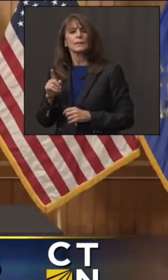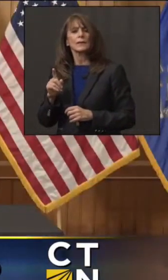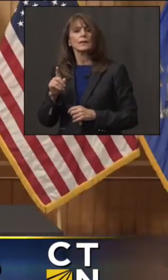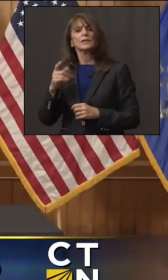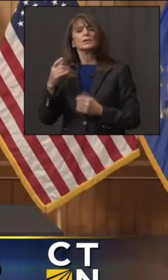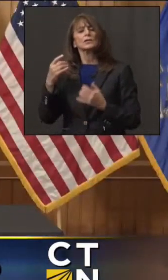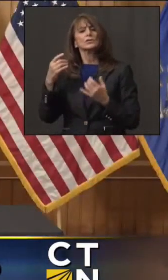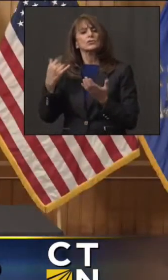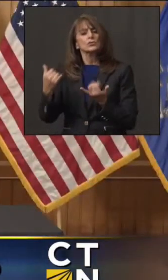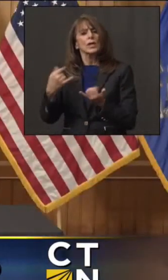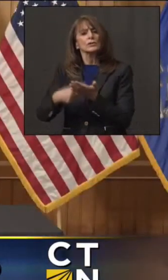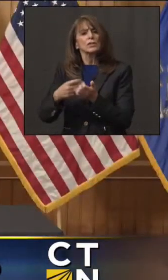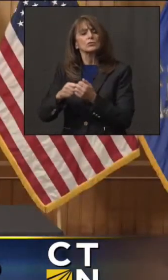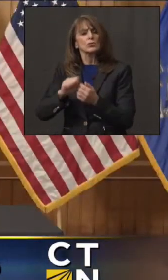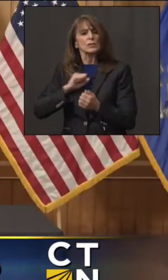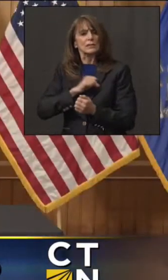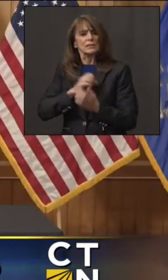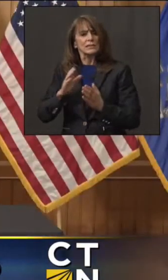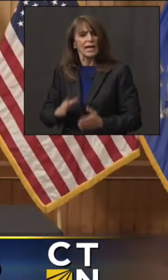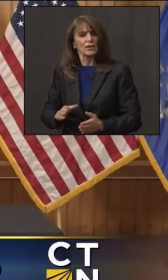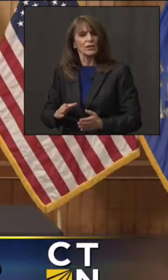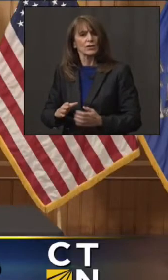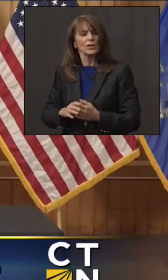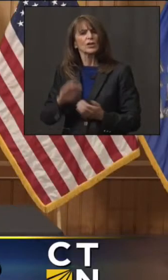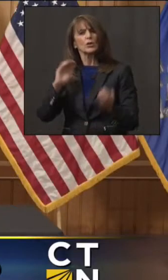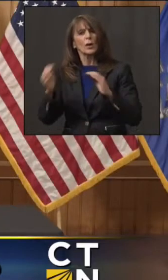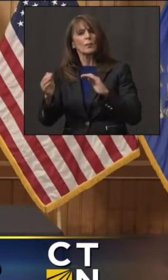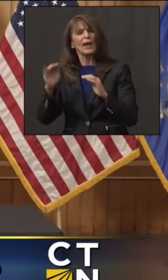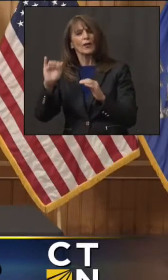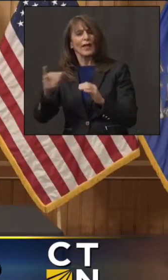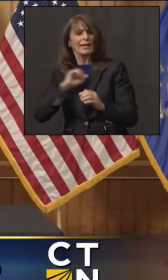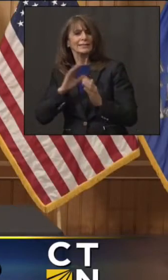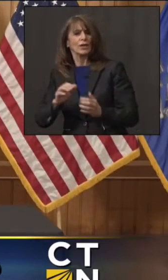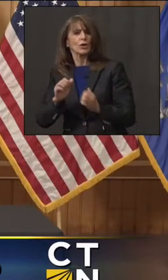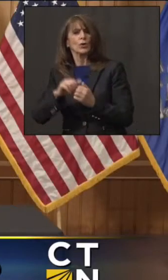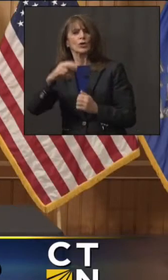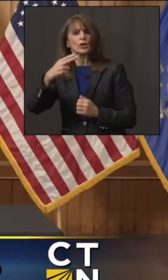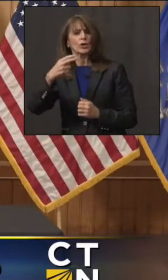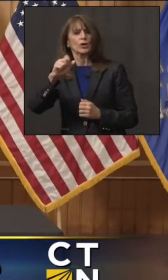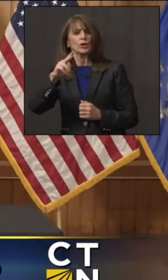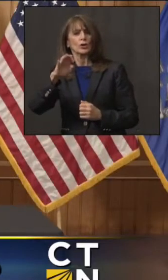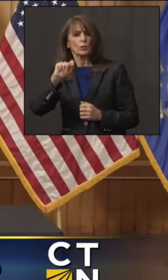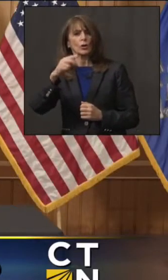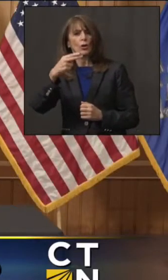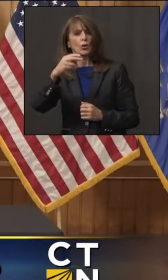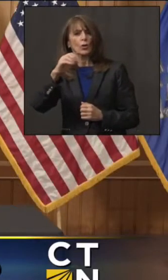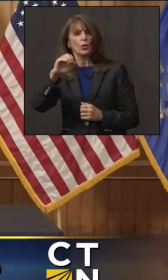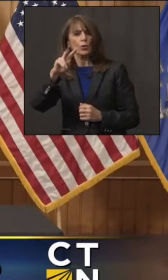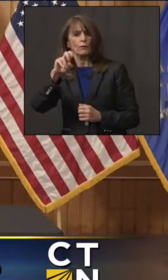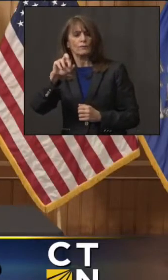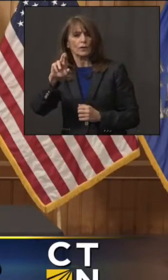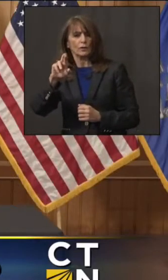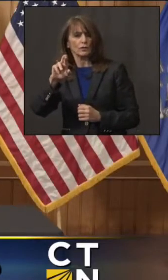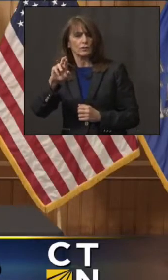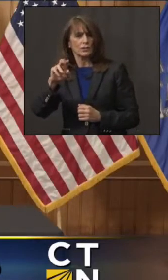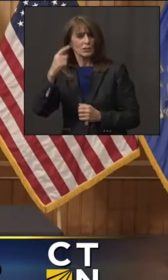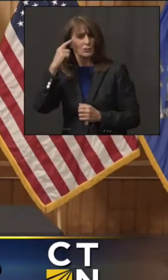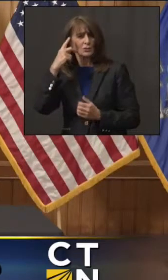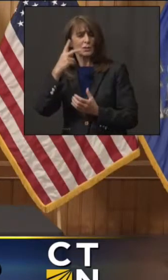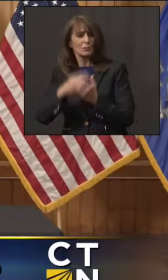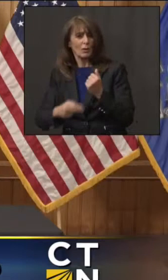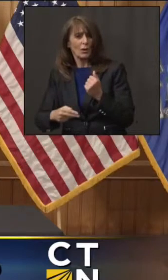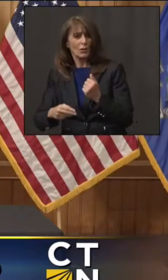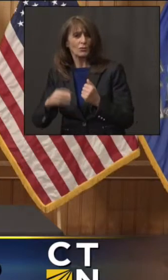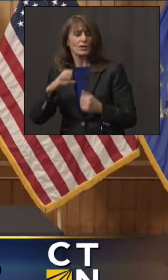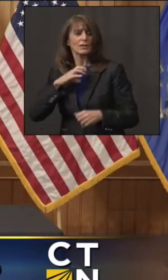You compared him to Herbert Hoover. is it time for both sides in